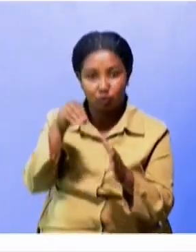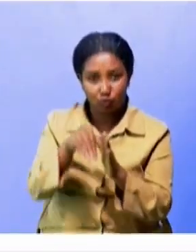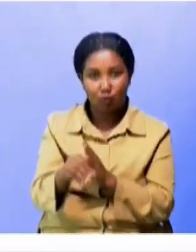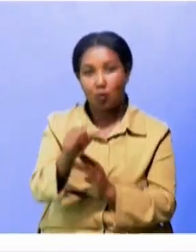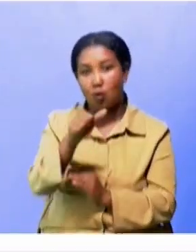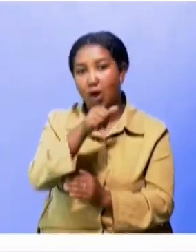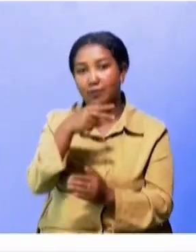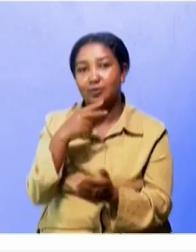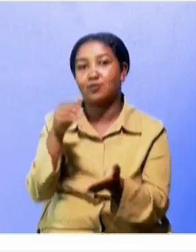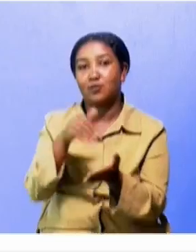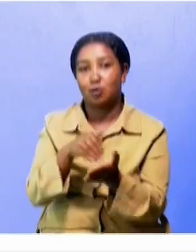adversarial frequency, that is never.